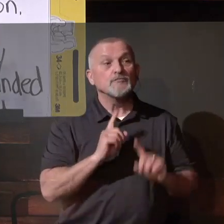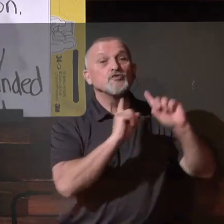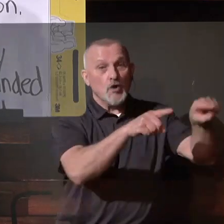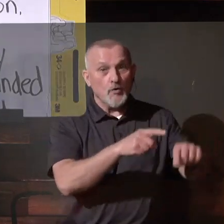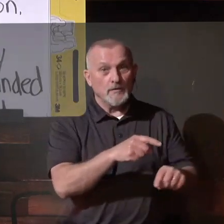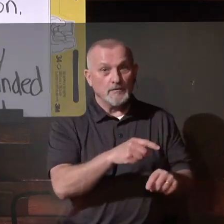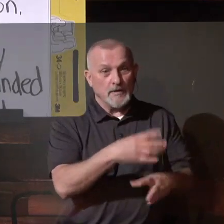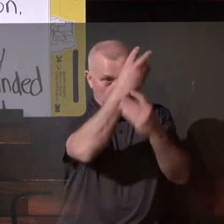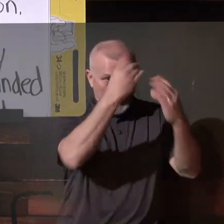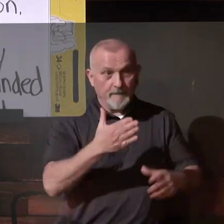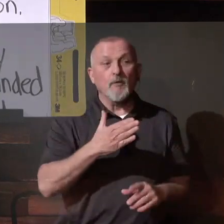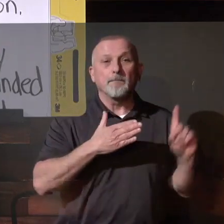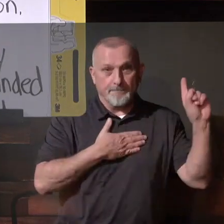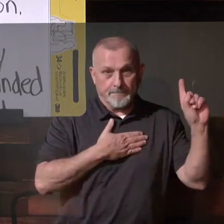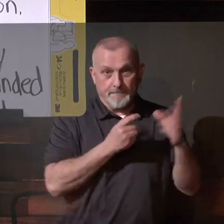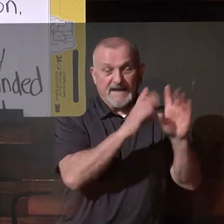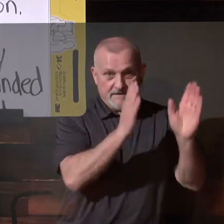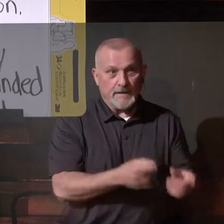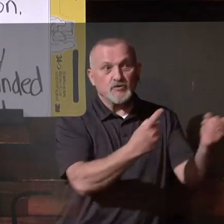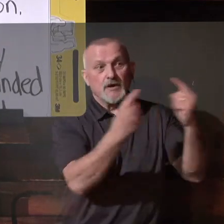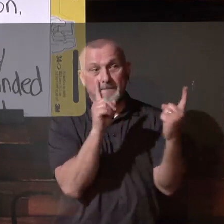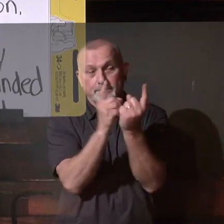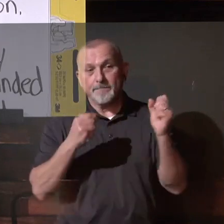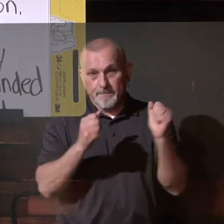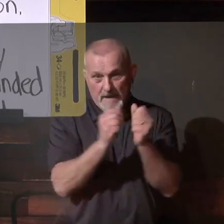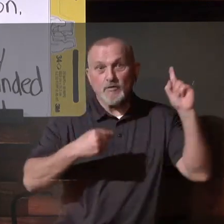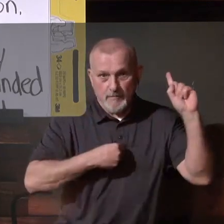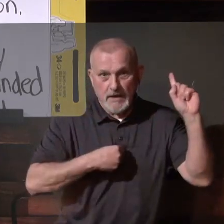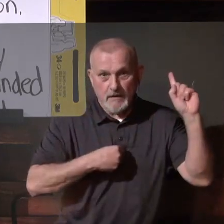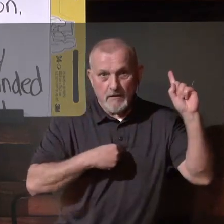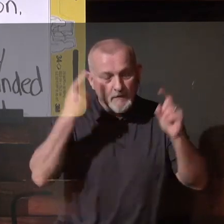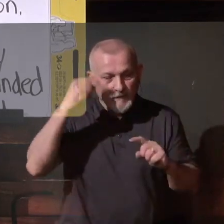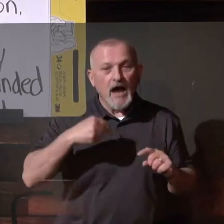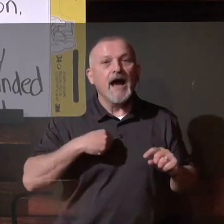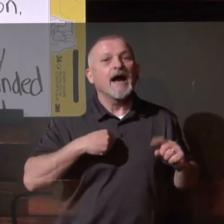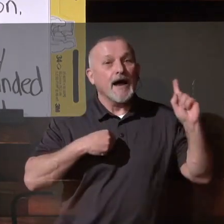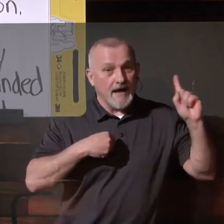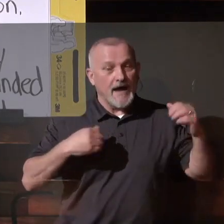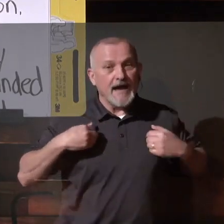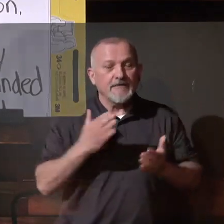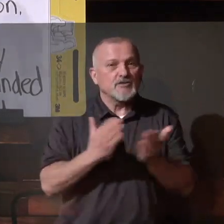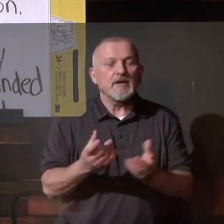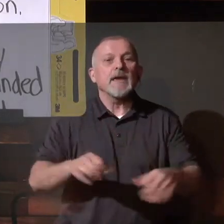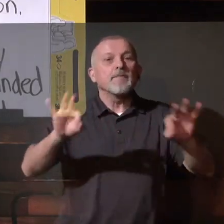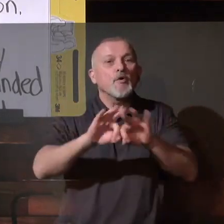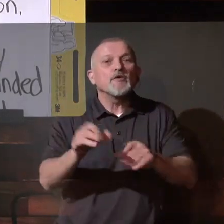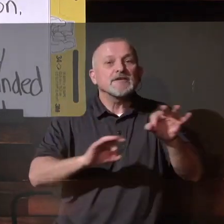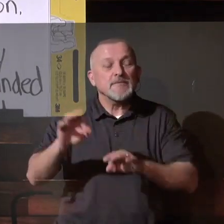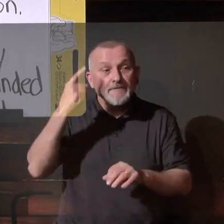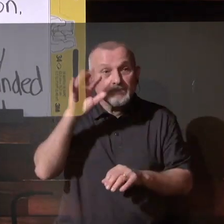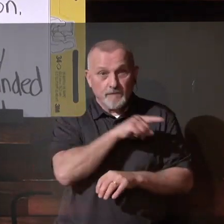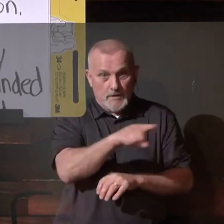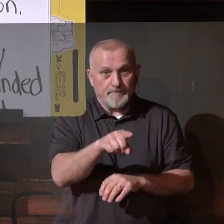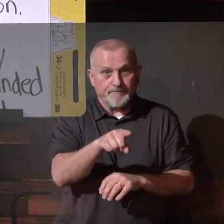guys, I'm leaving, but I'm about to give you your marching orders. I'm about to give you your purpose. You got to do this